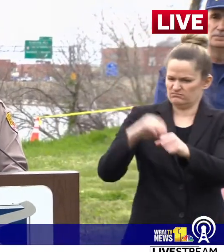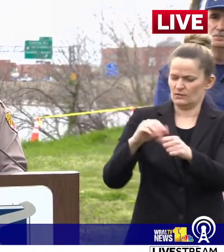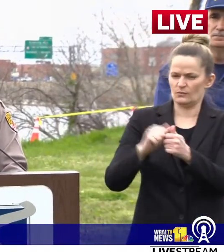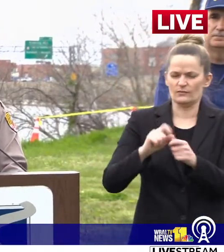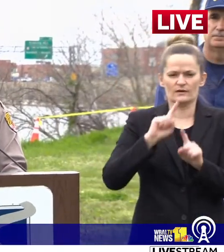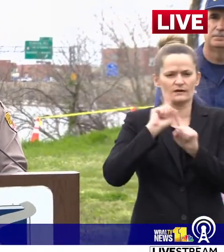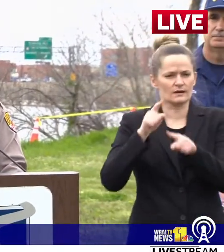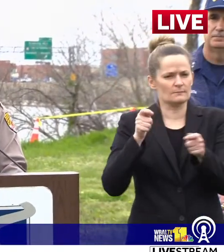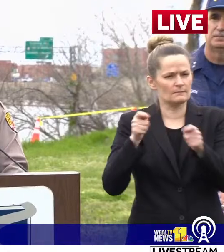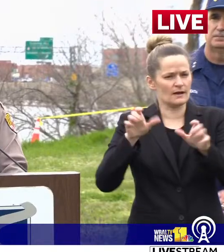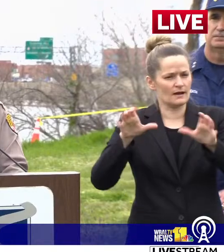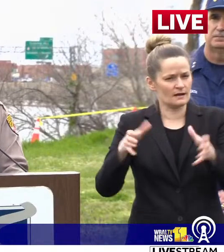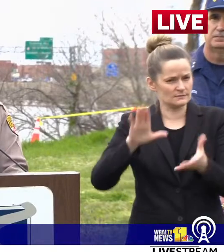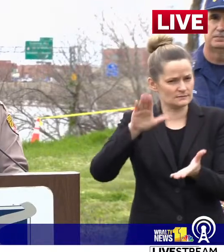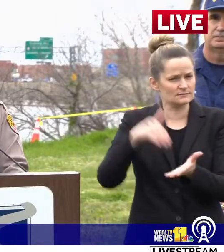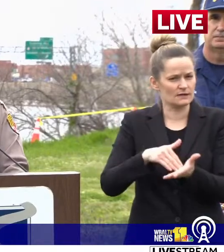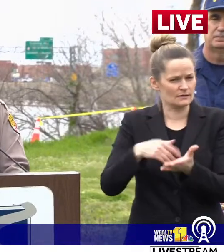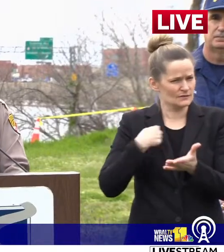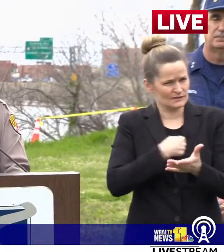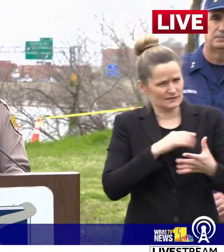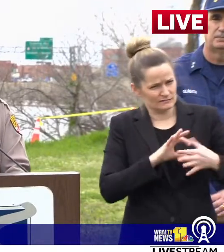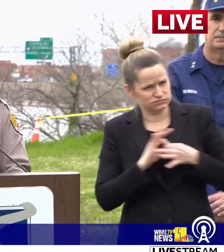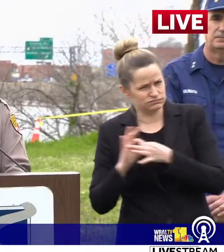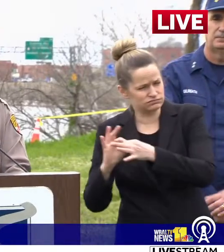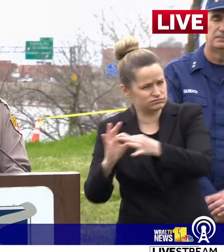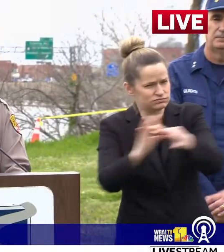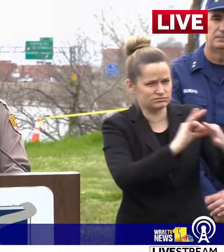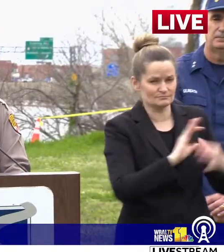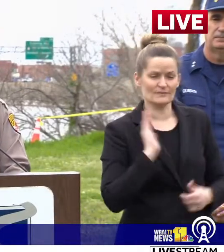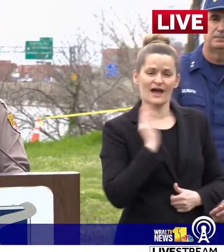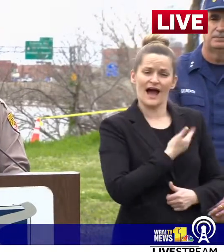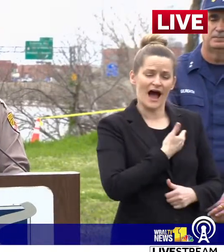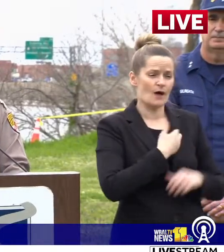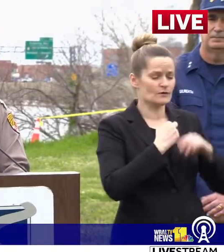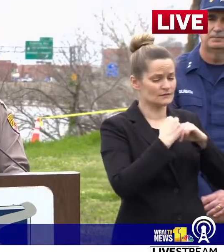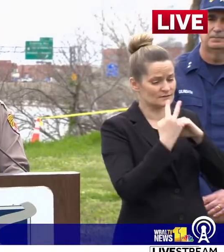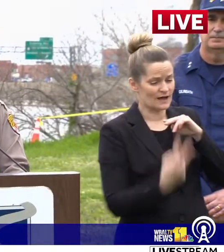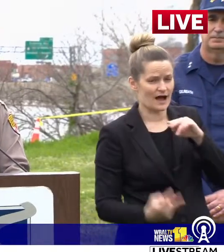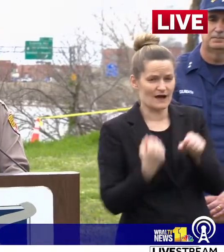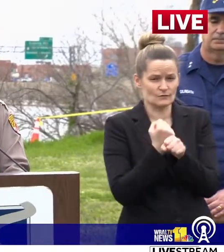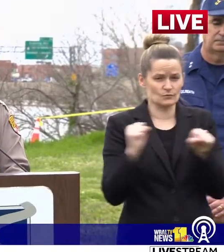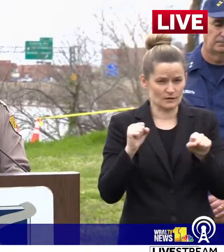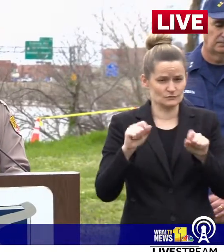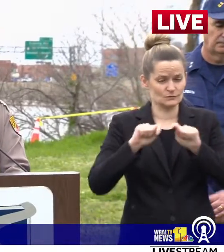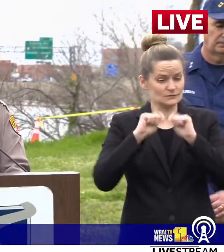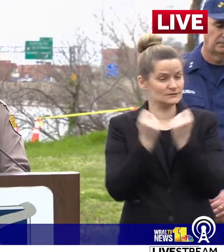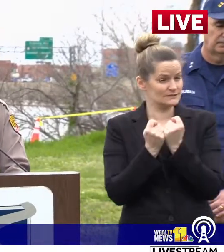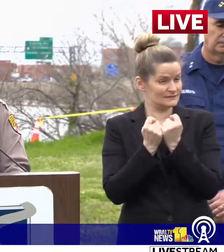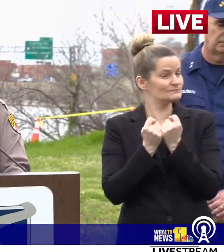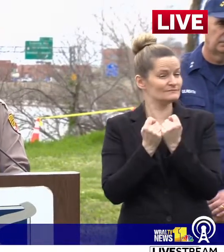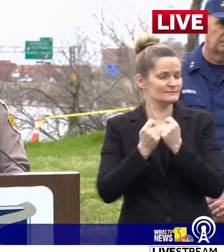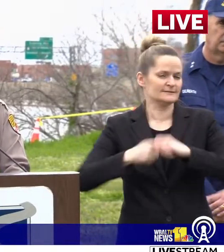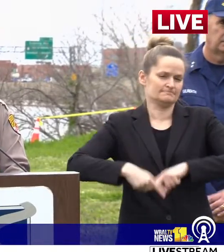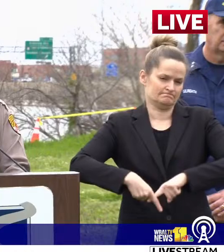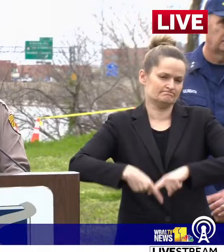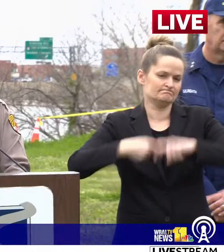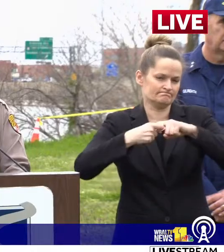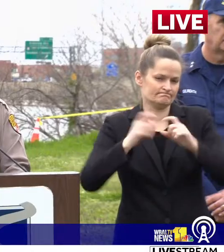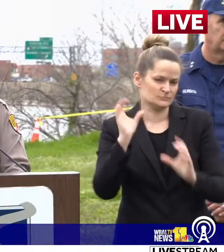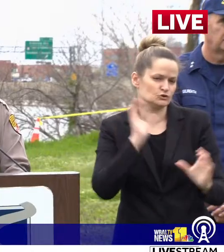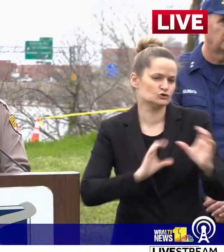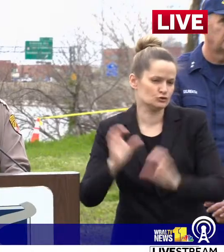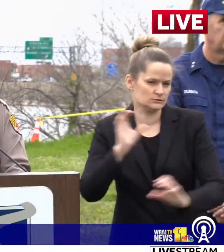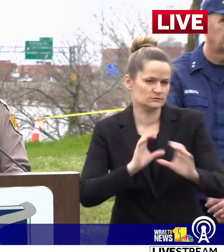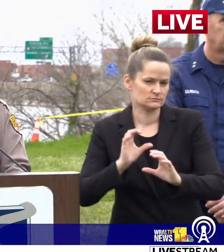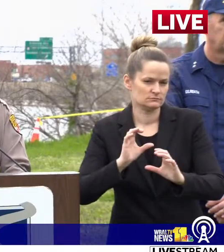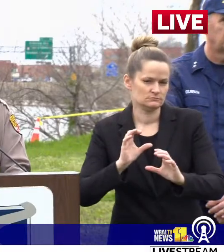Moore mentioned, the brave members of our underwater rescue teams remain on standby. They will resume their recovery efforts once the Unified